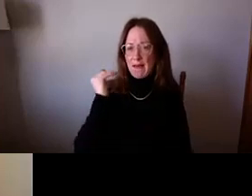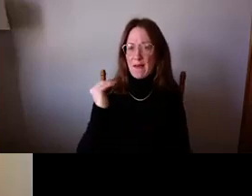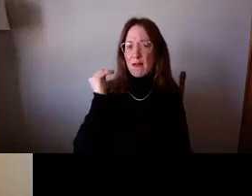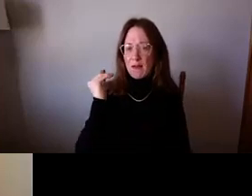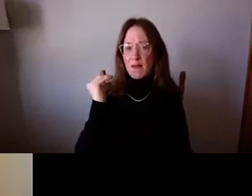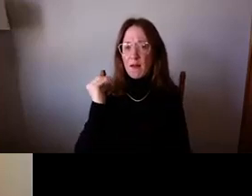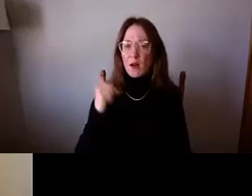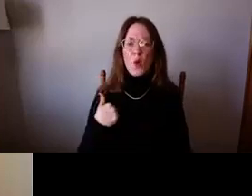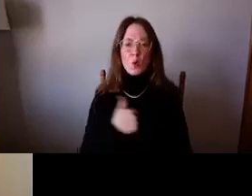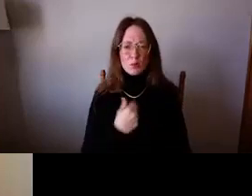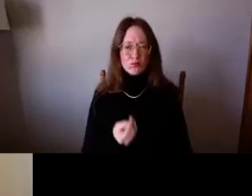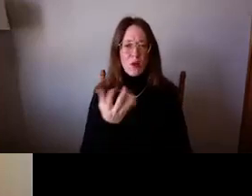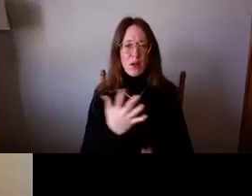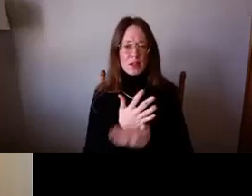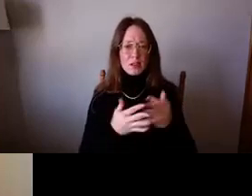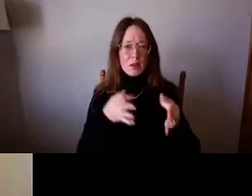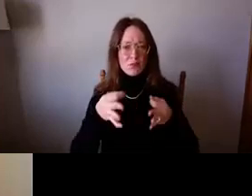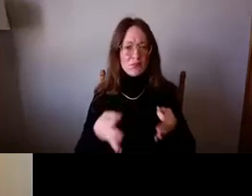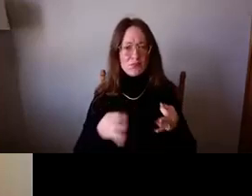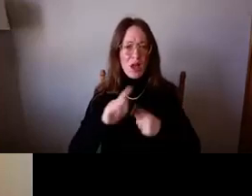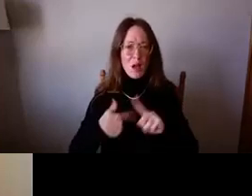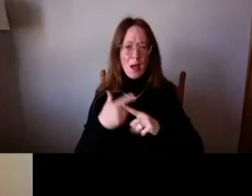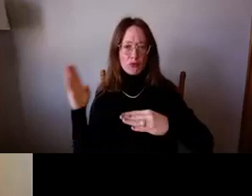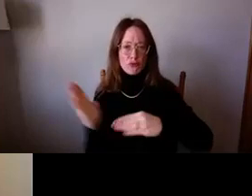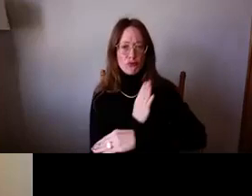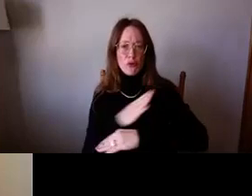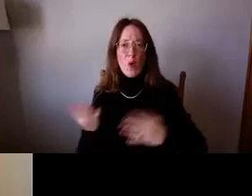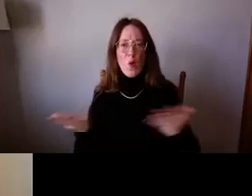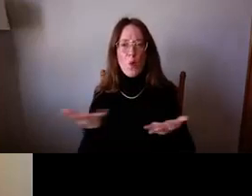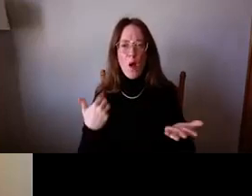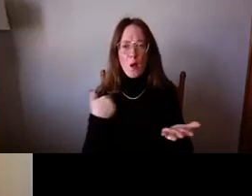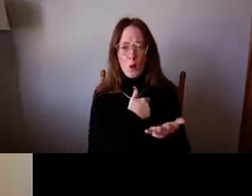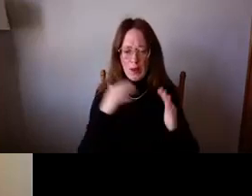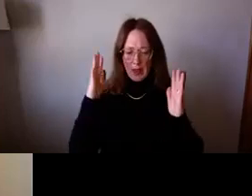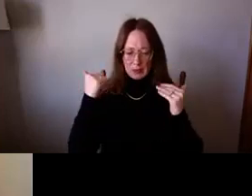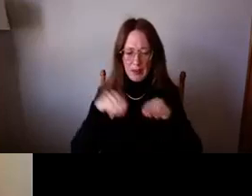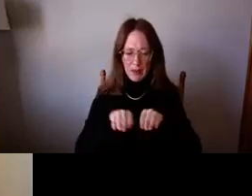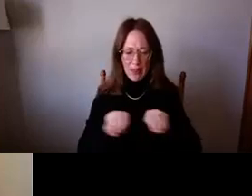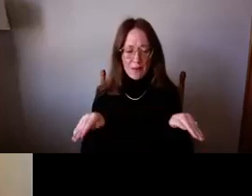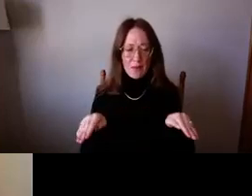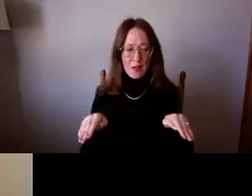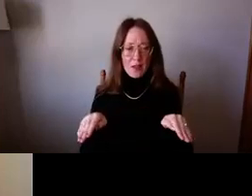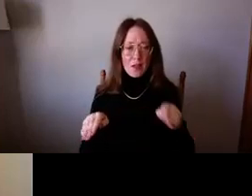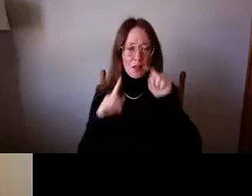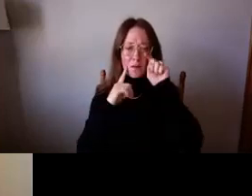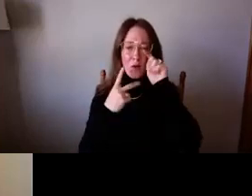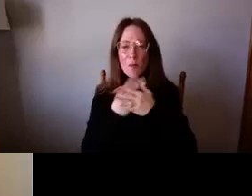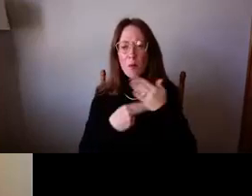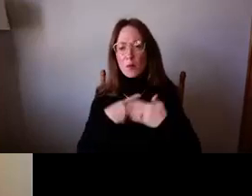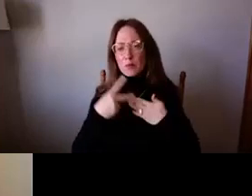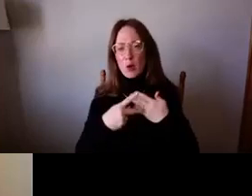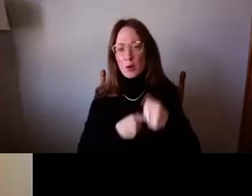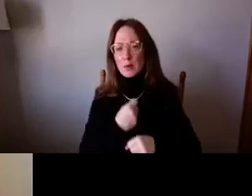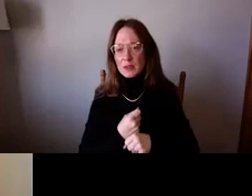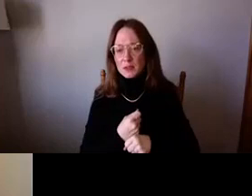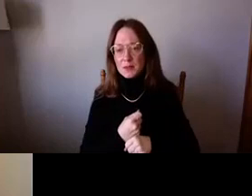on this slide about the range of expected levels and negotiated levels for both program years. Looking